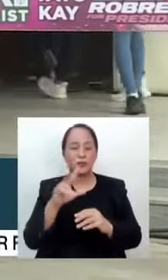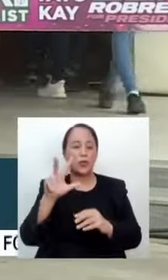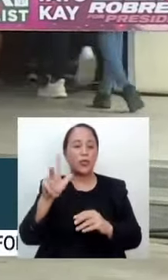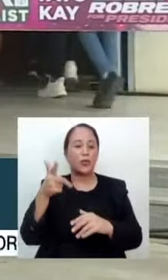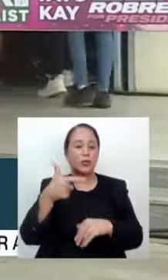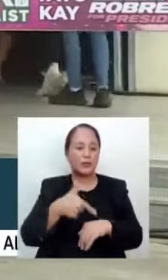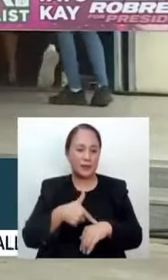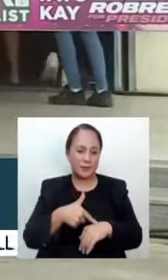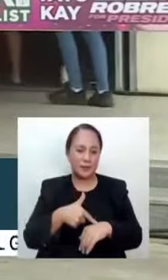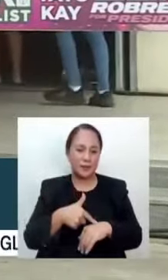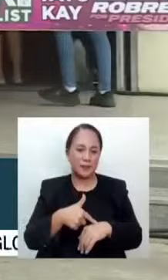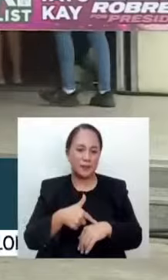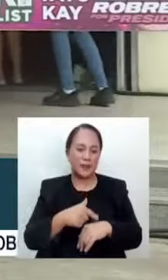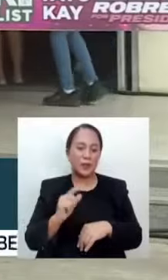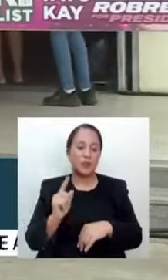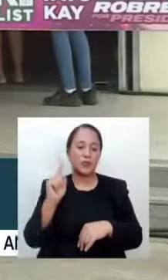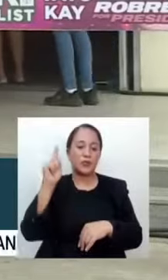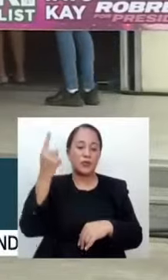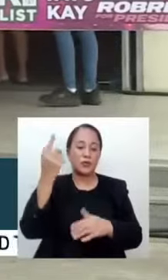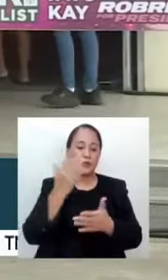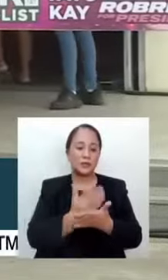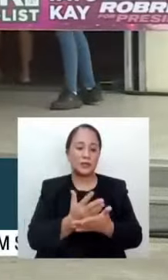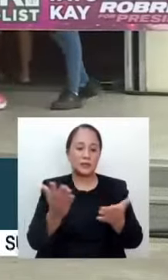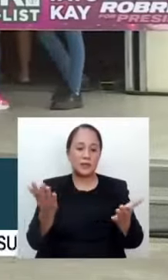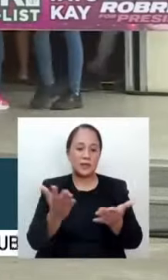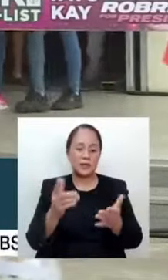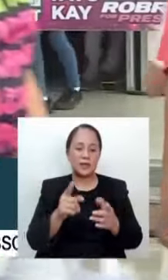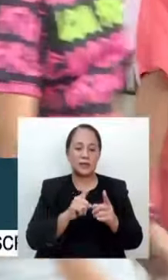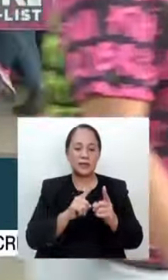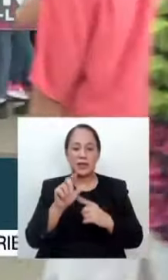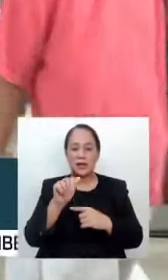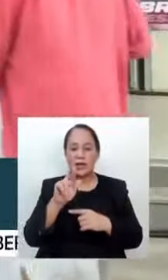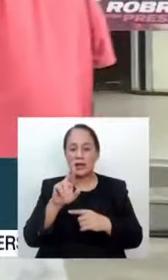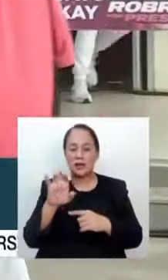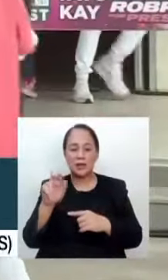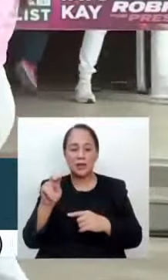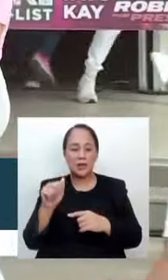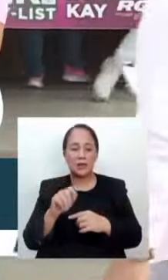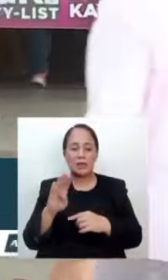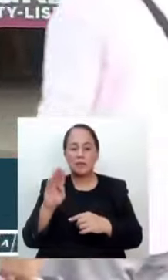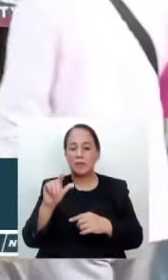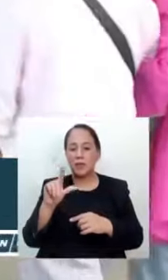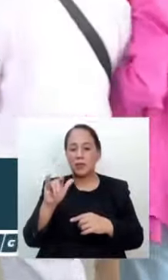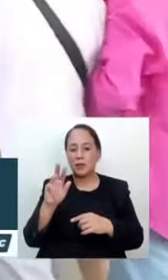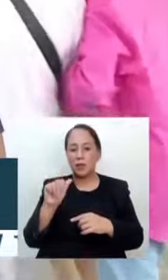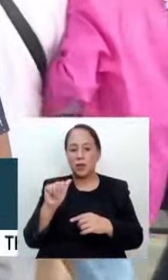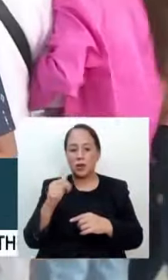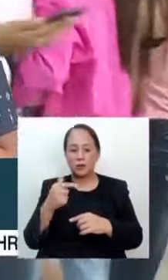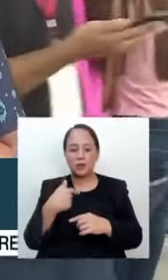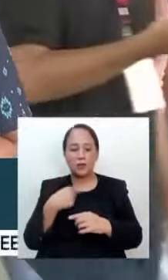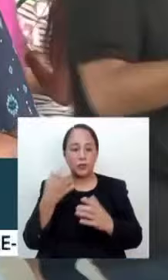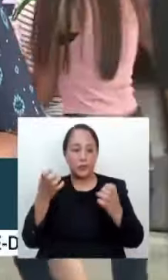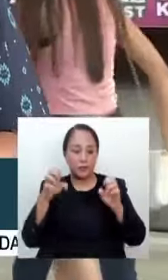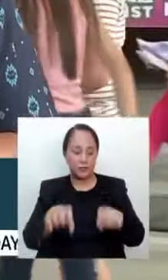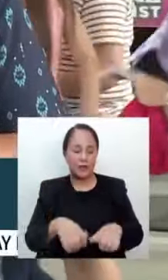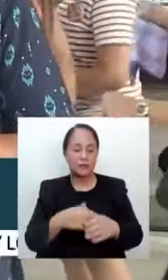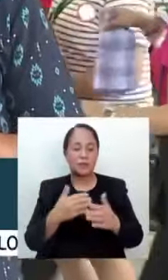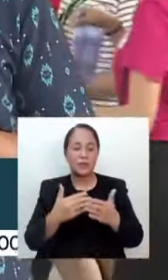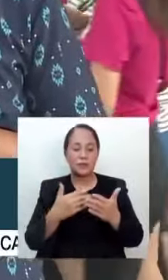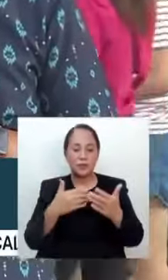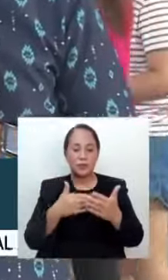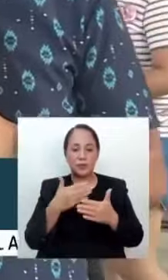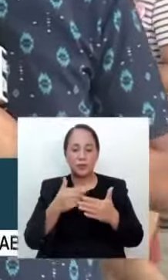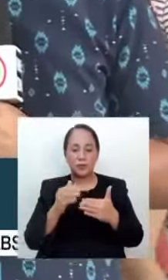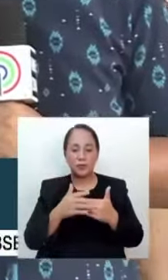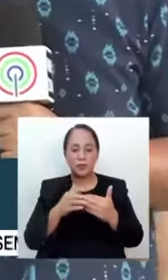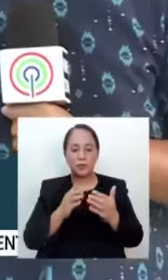time. Her first stop is here at the Star Arena in Baliwag, Bulacan for the Liniwanag sa Baliwag event before she proceeds to the